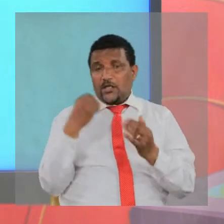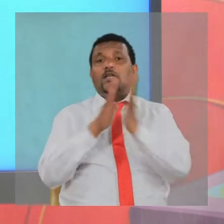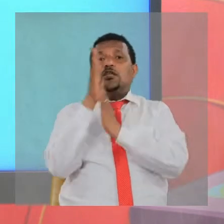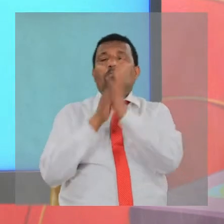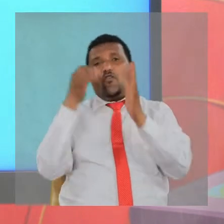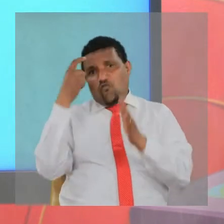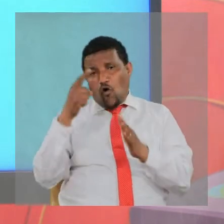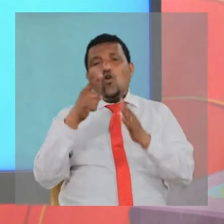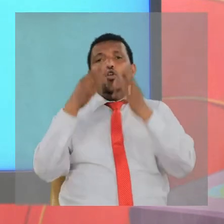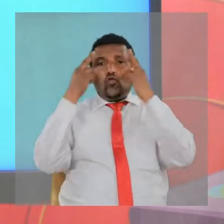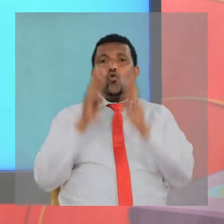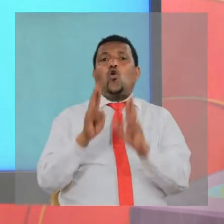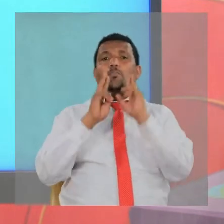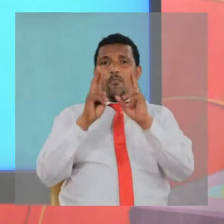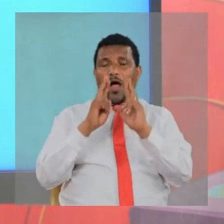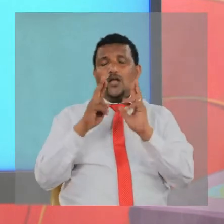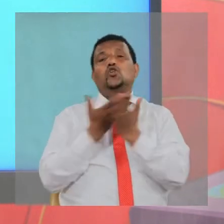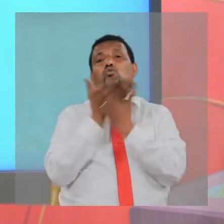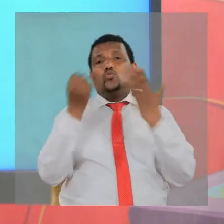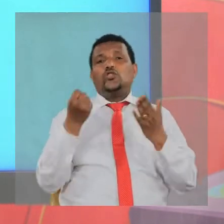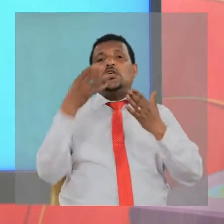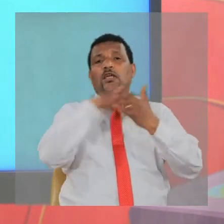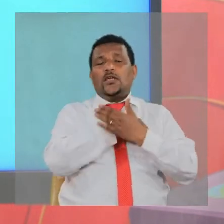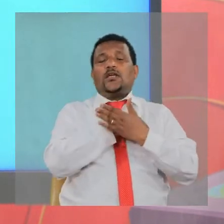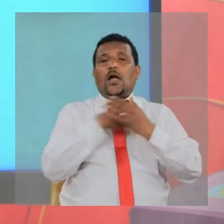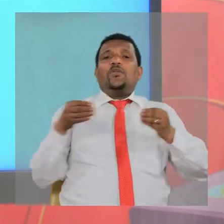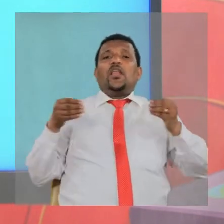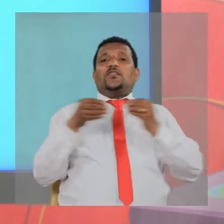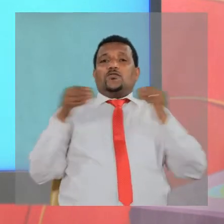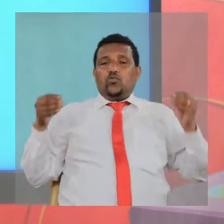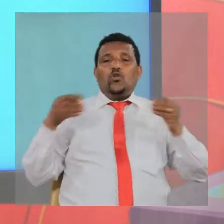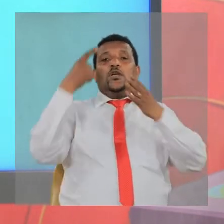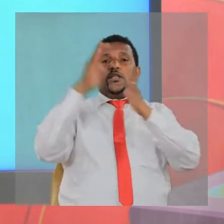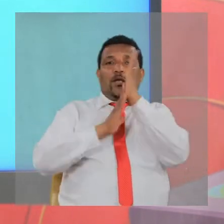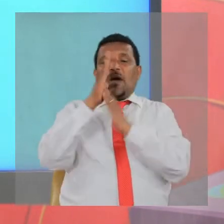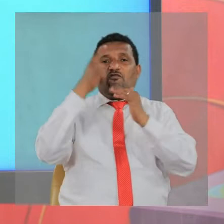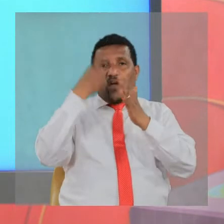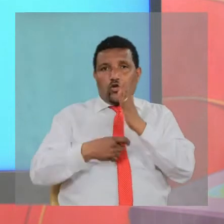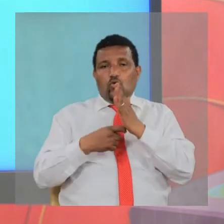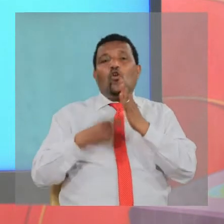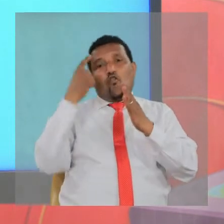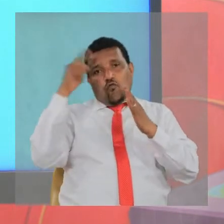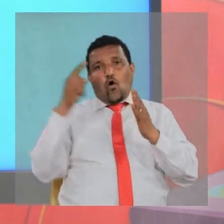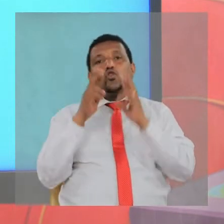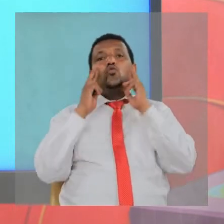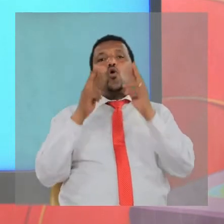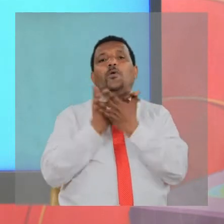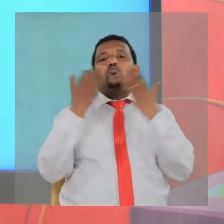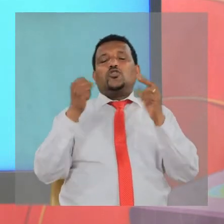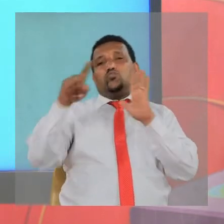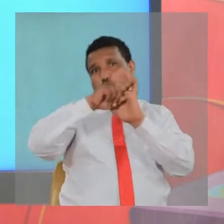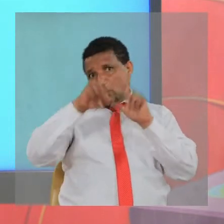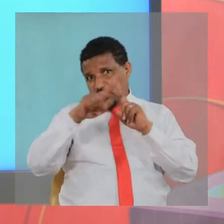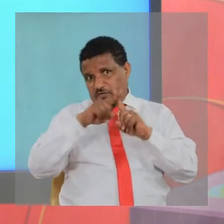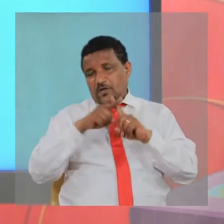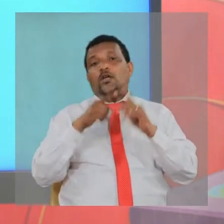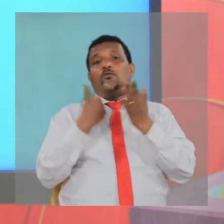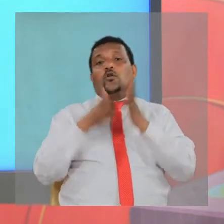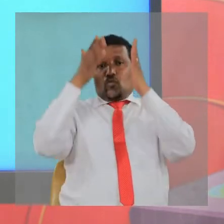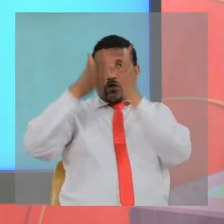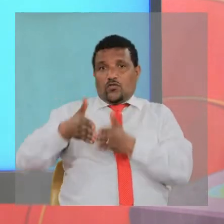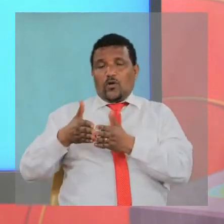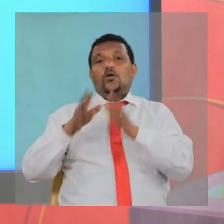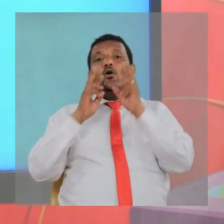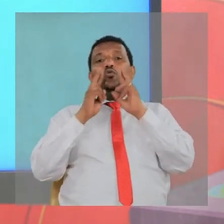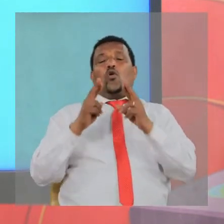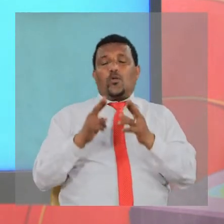for normal goods, then the income elasticity of demand value for normal goods is always positive. And we can categorize normal